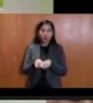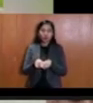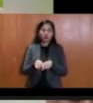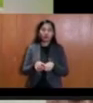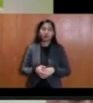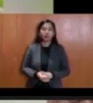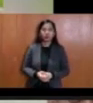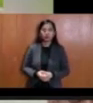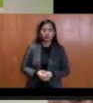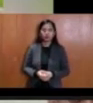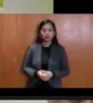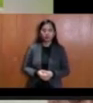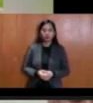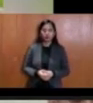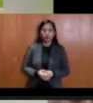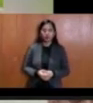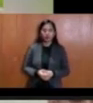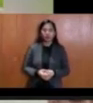and digital